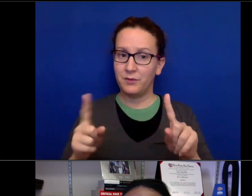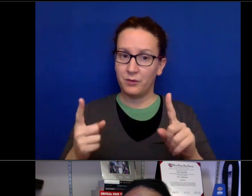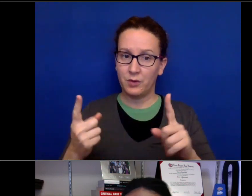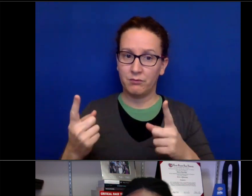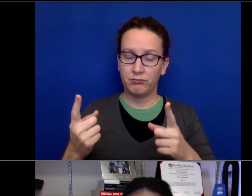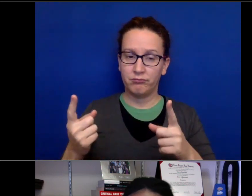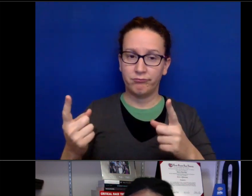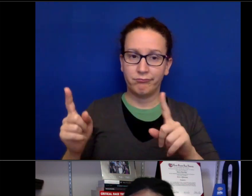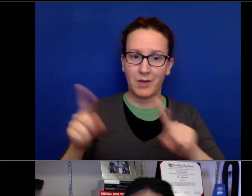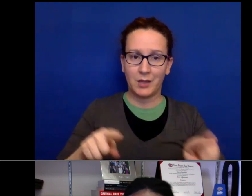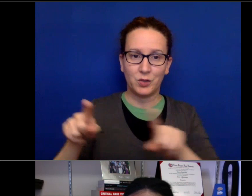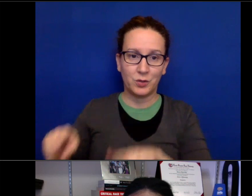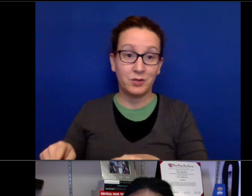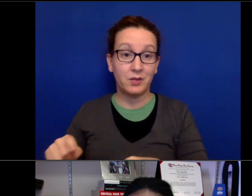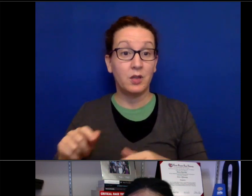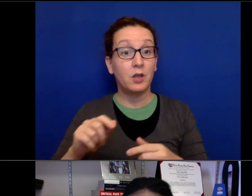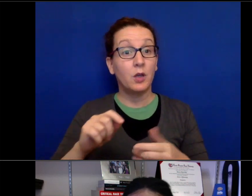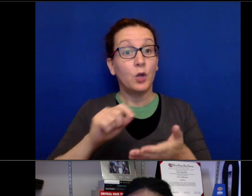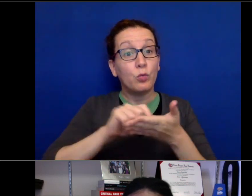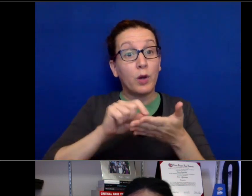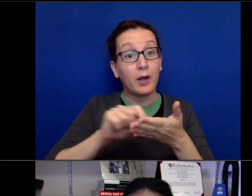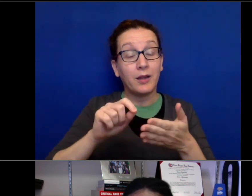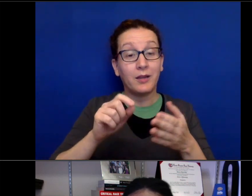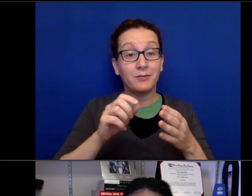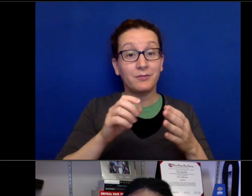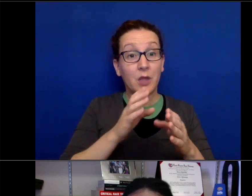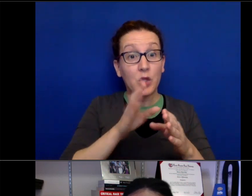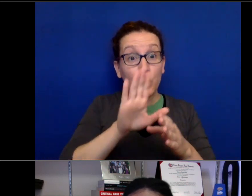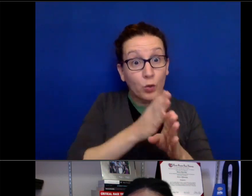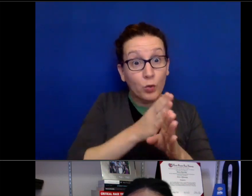How has your writing changed across different stages of your career?